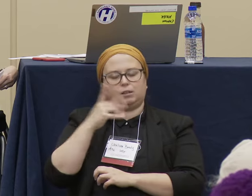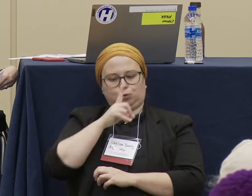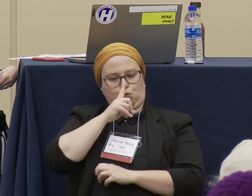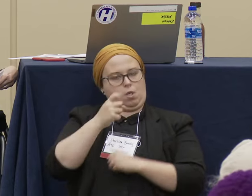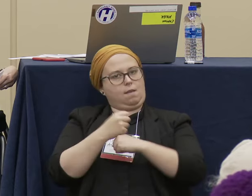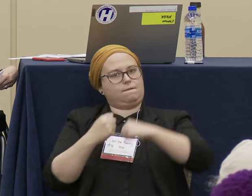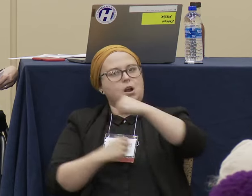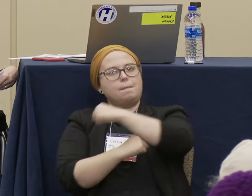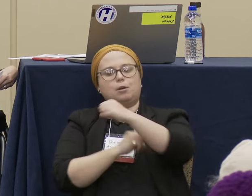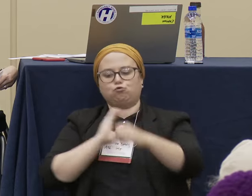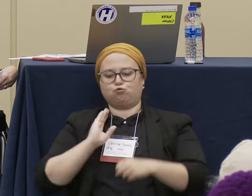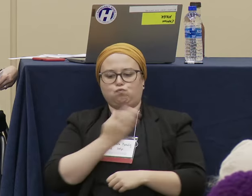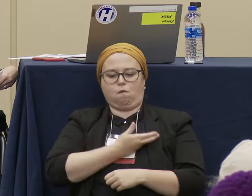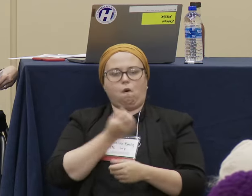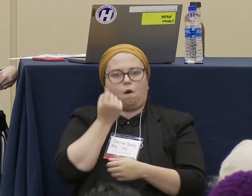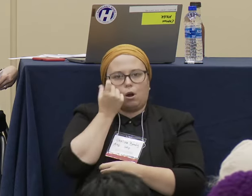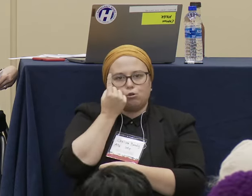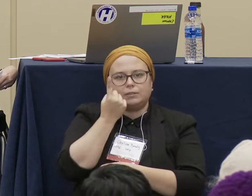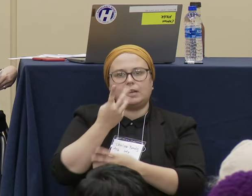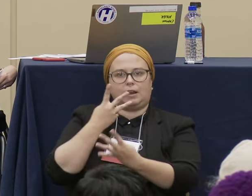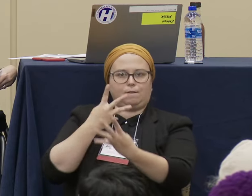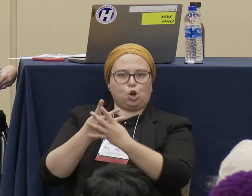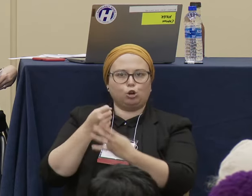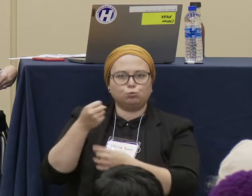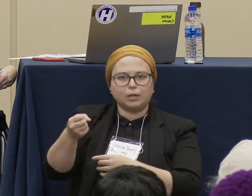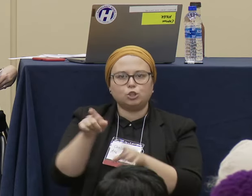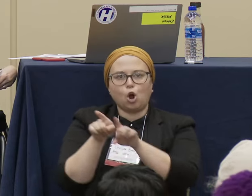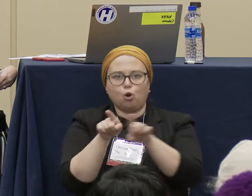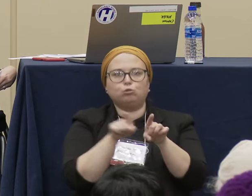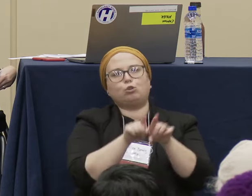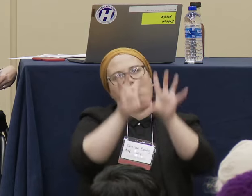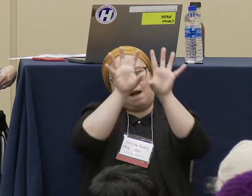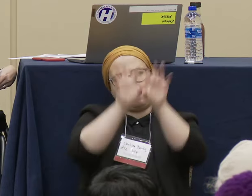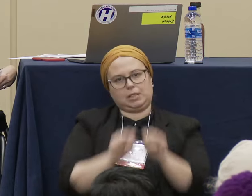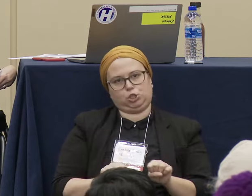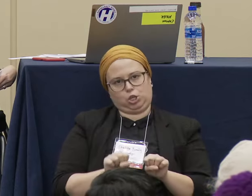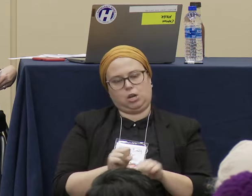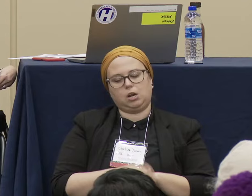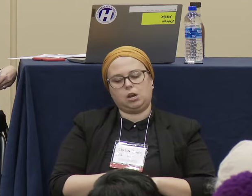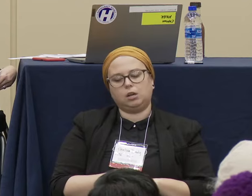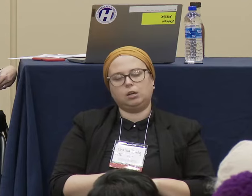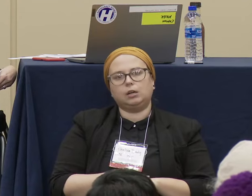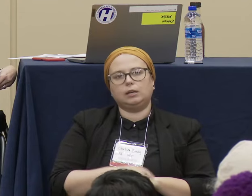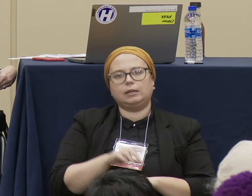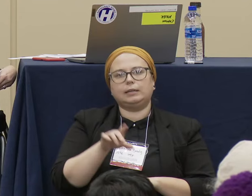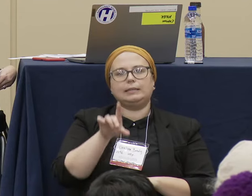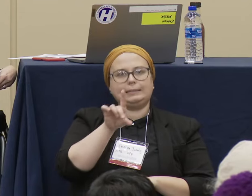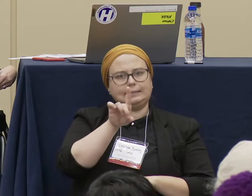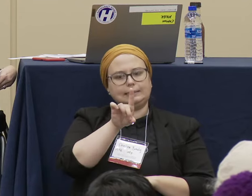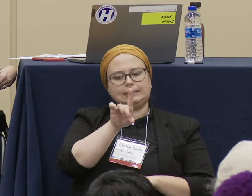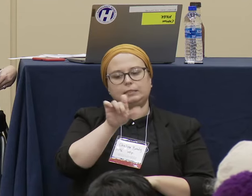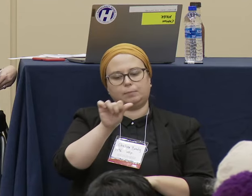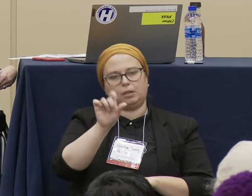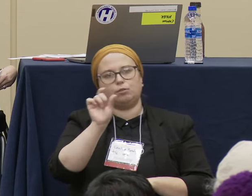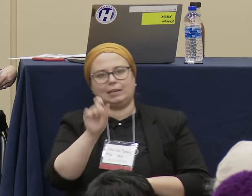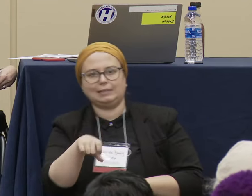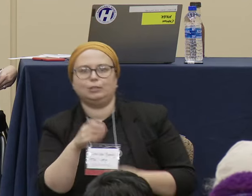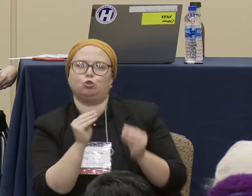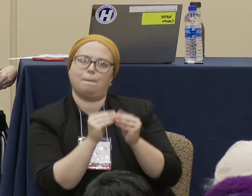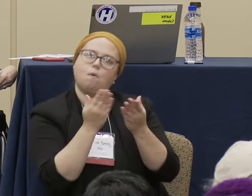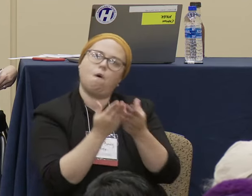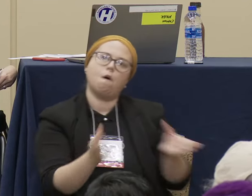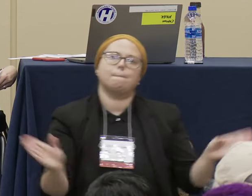of incarceration and of abolition. The disability broadens our conceptualization